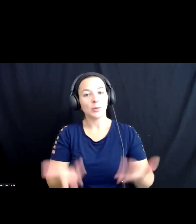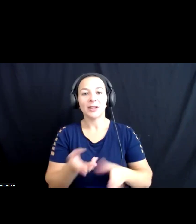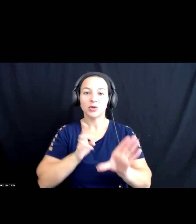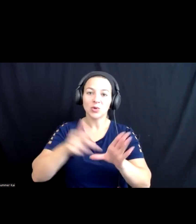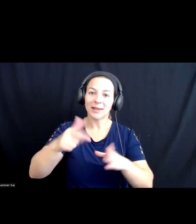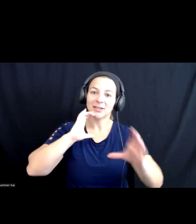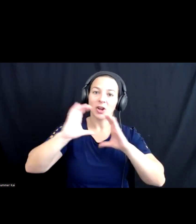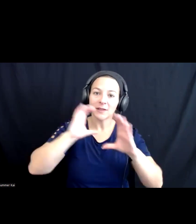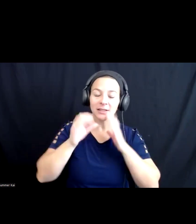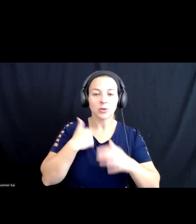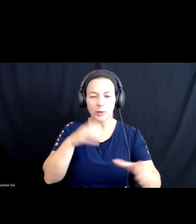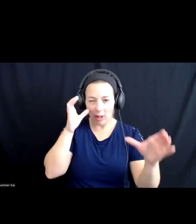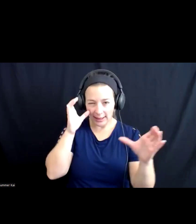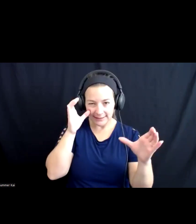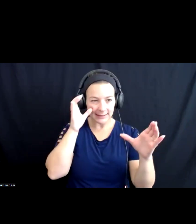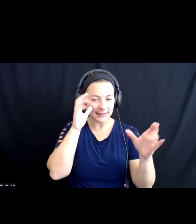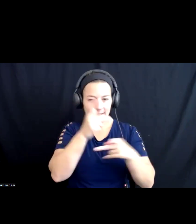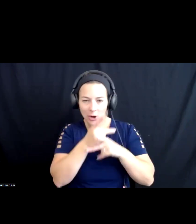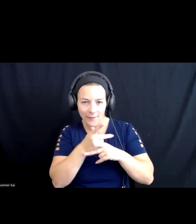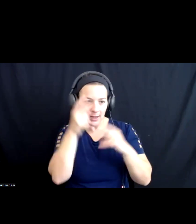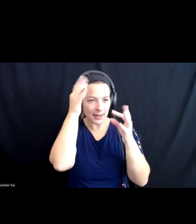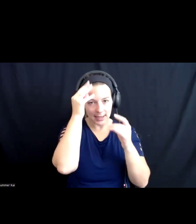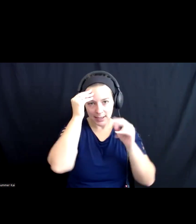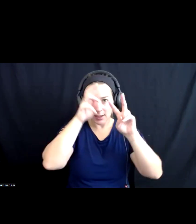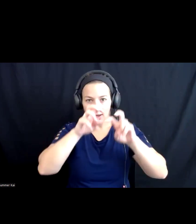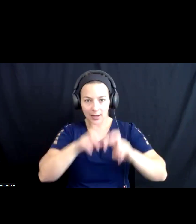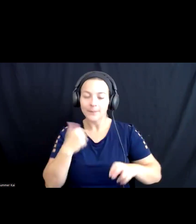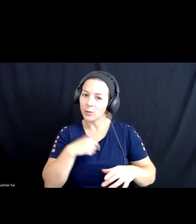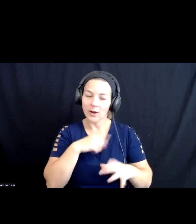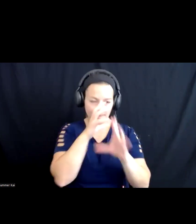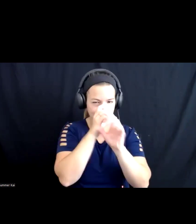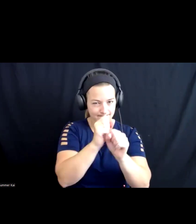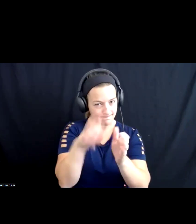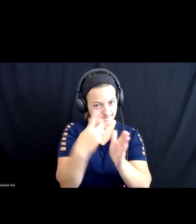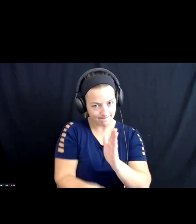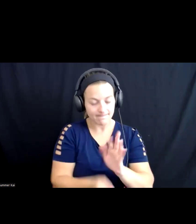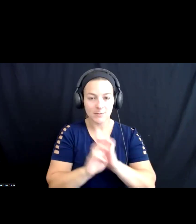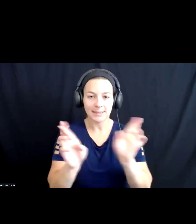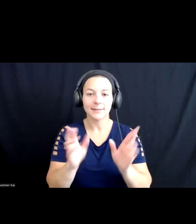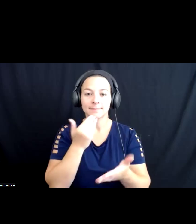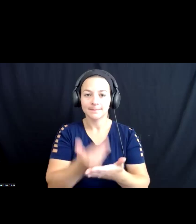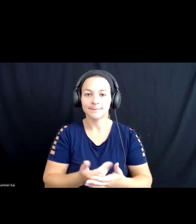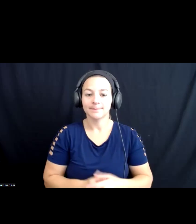We're listening carefully and thinking, and we're very engaged. So thank you so much.